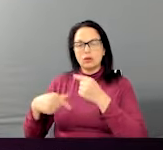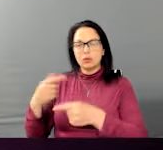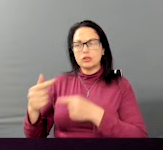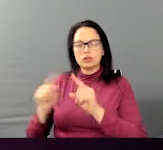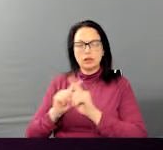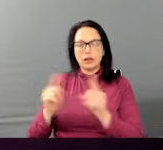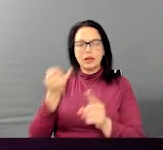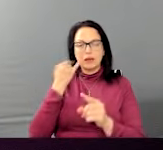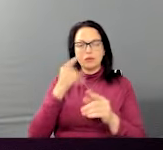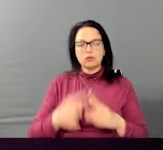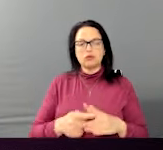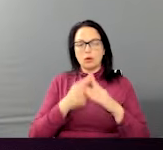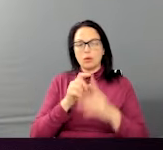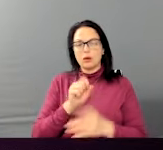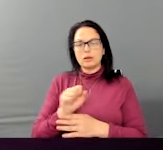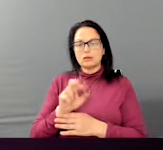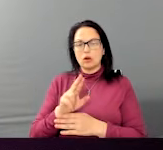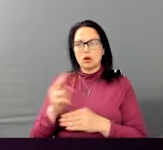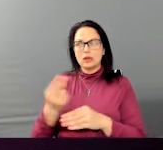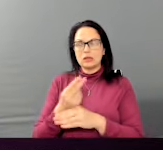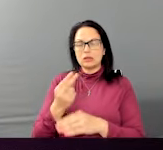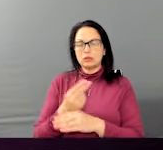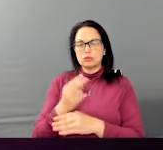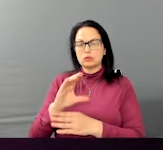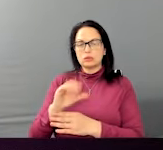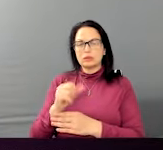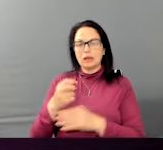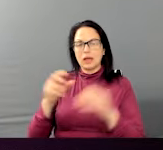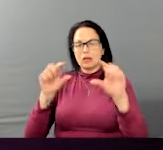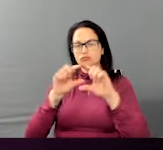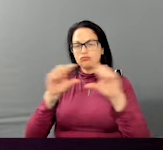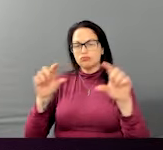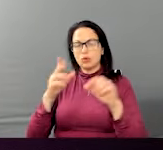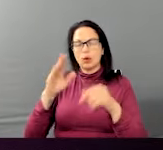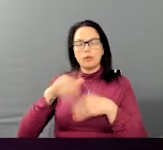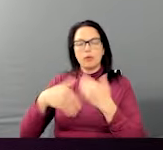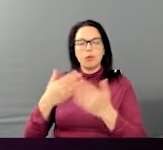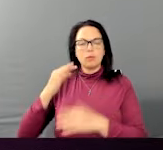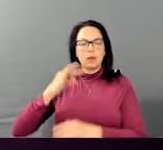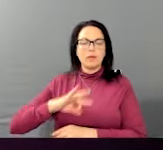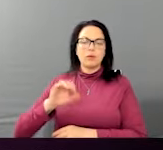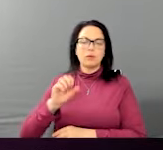SSR and you just use caching headers, you can get all the benefits of SSG without the compromises.